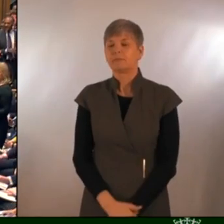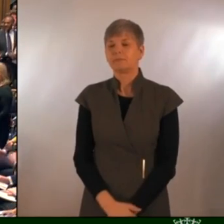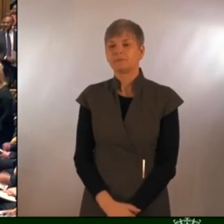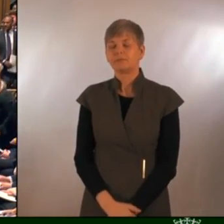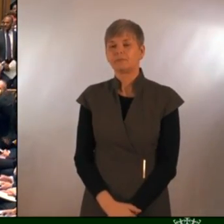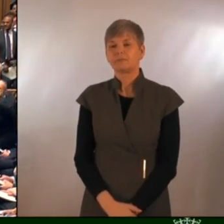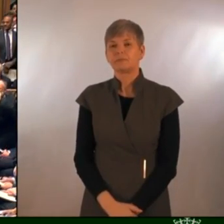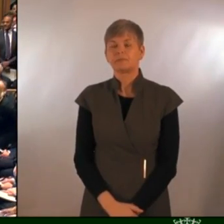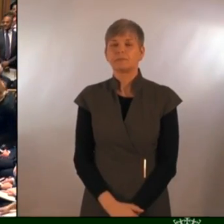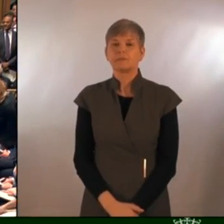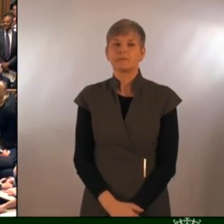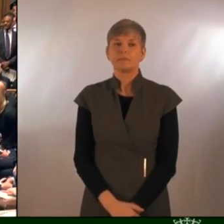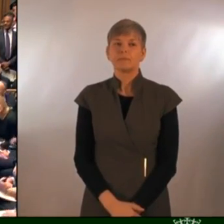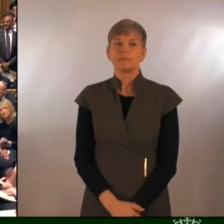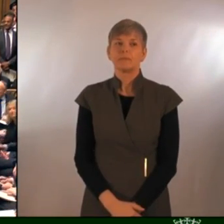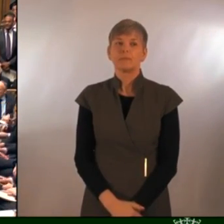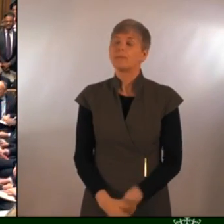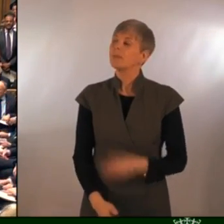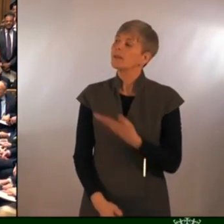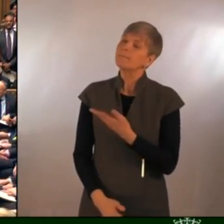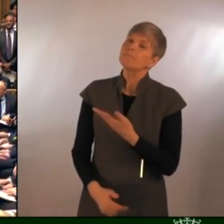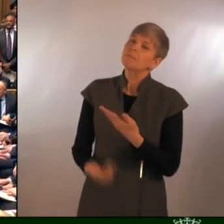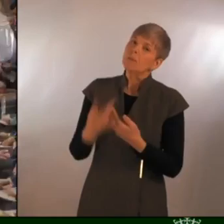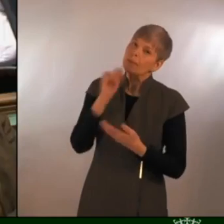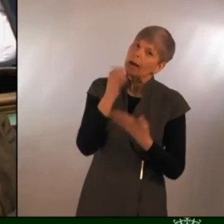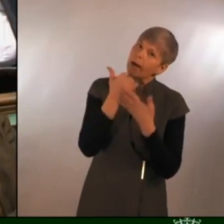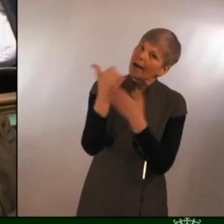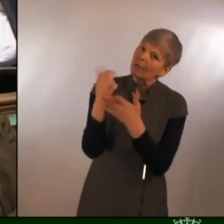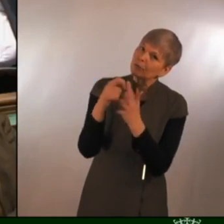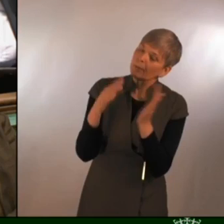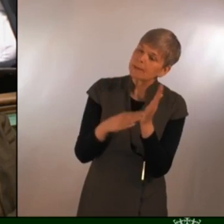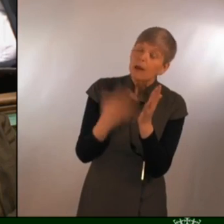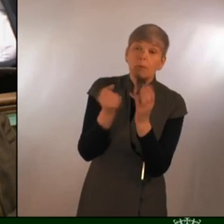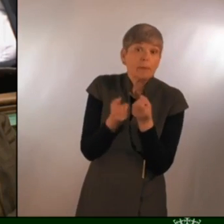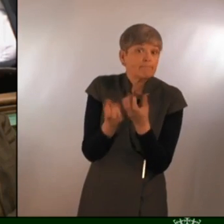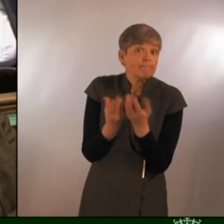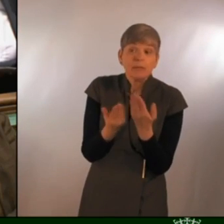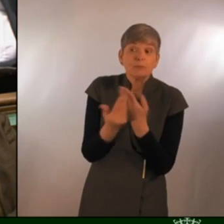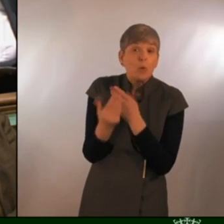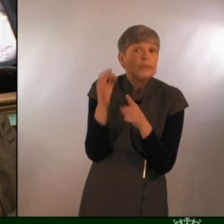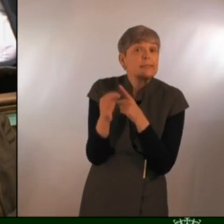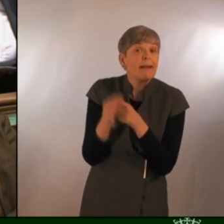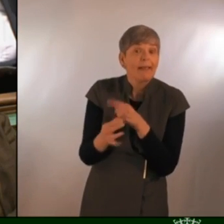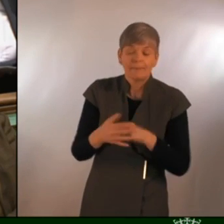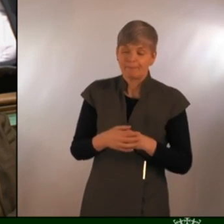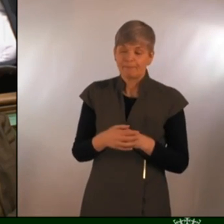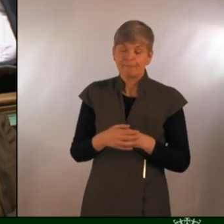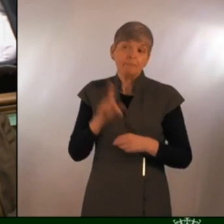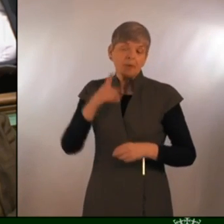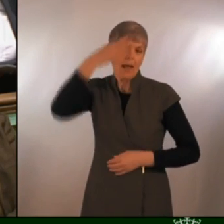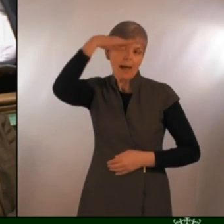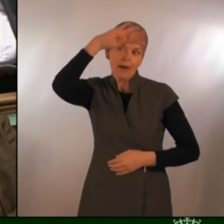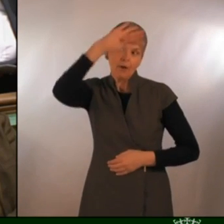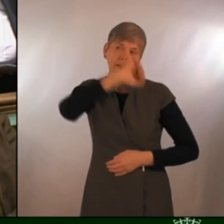and help the Prime Minister and perhaps inform him of the detail. In Ireland, in response to